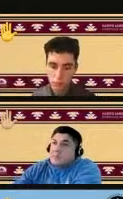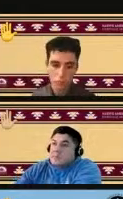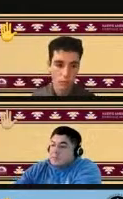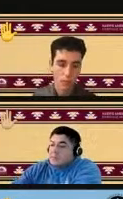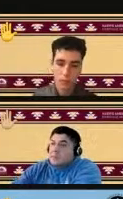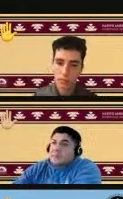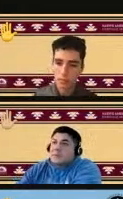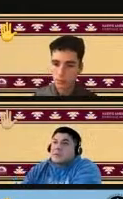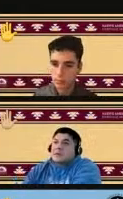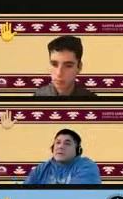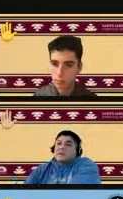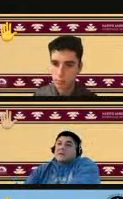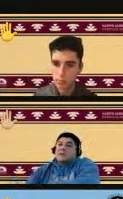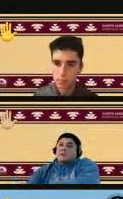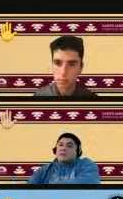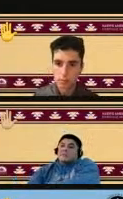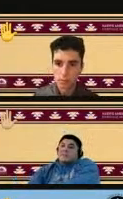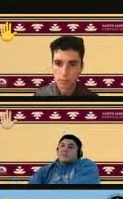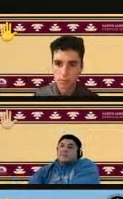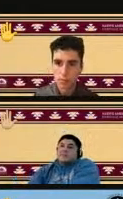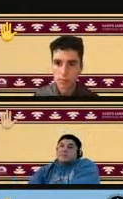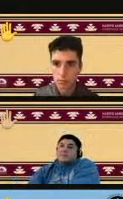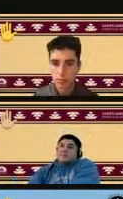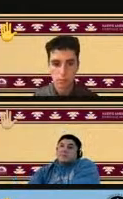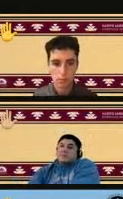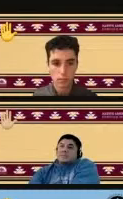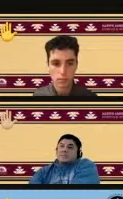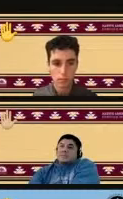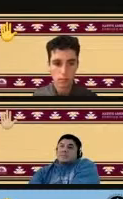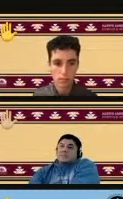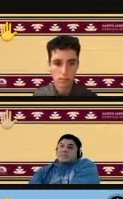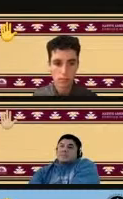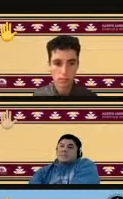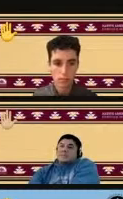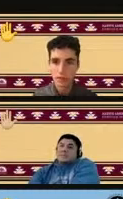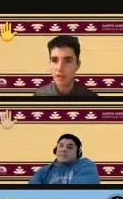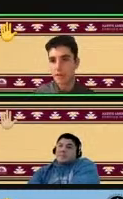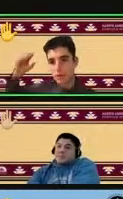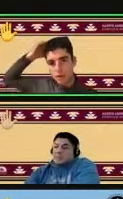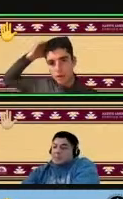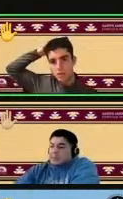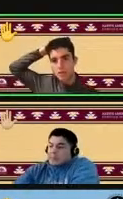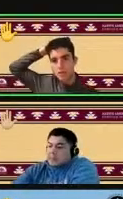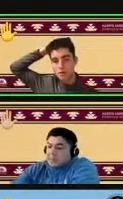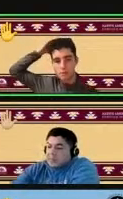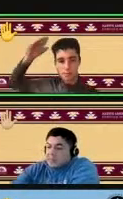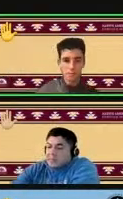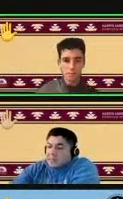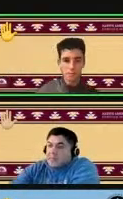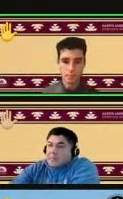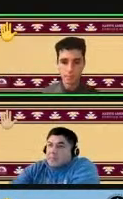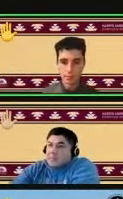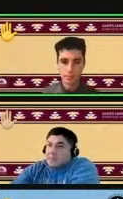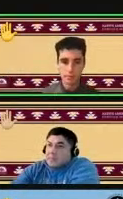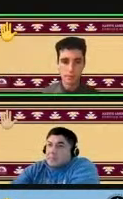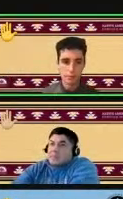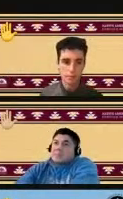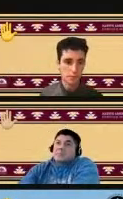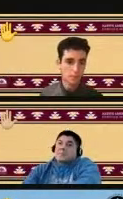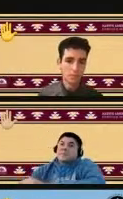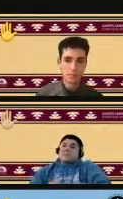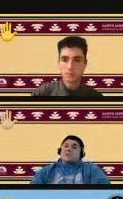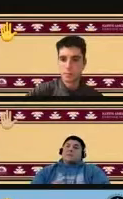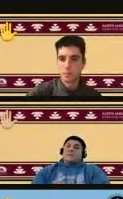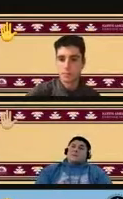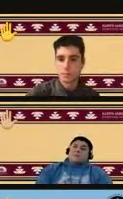across the country, and I certainly don't know all of them, but this is the time of the year when that starts to happen. Yeah, you did a good job. Thank you. Thanks. Okay,